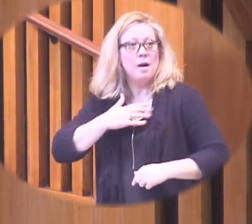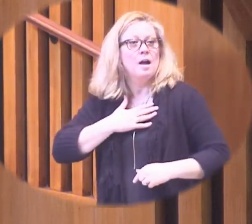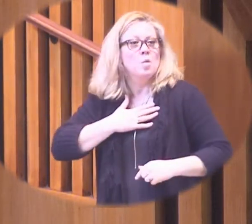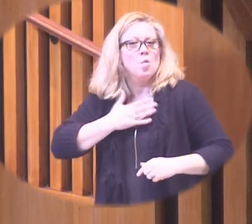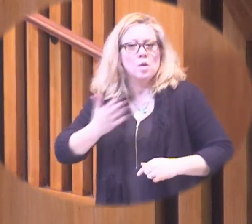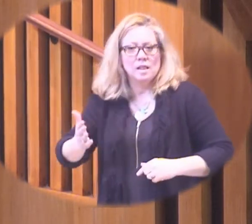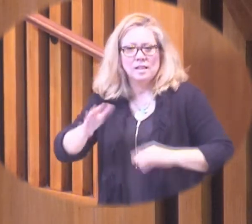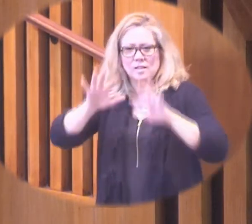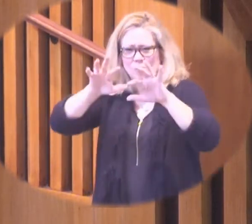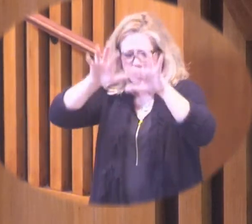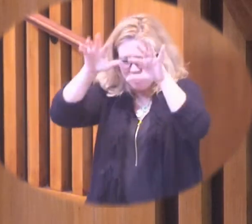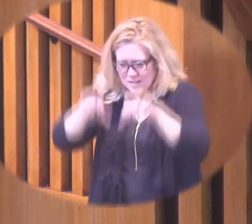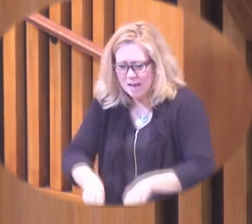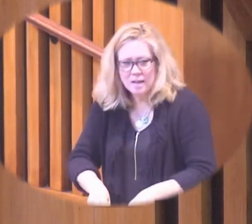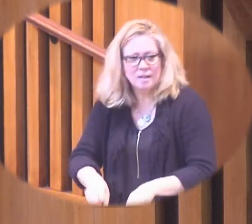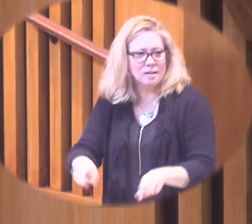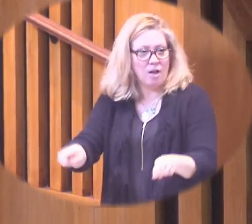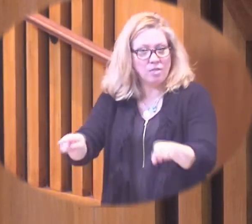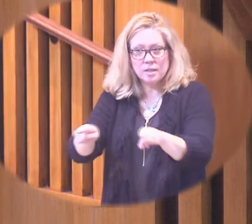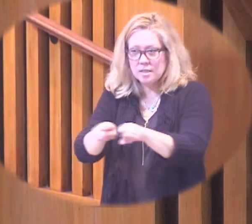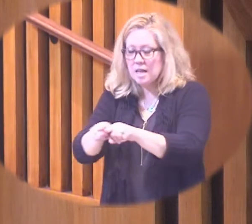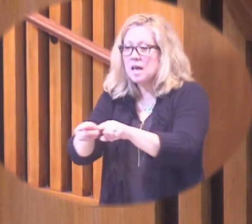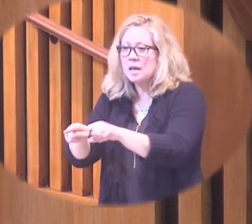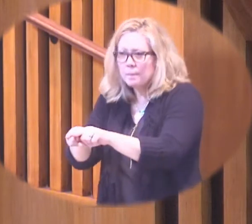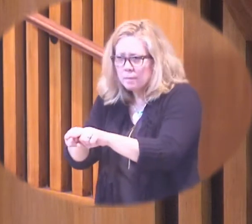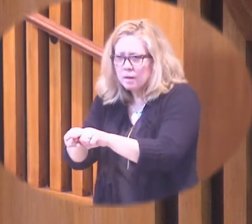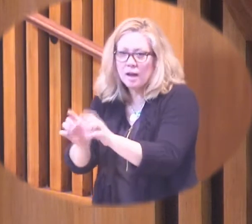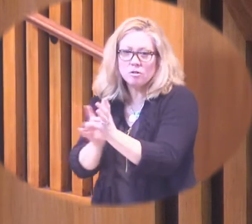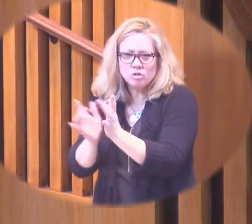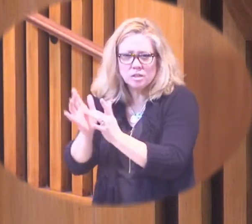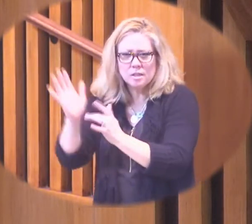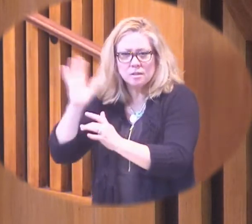down as Jesus did at that well?